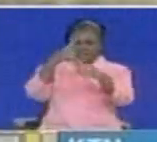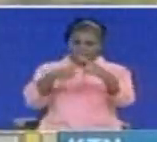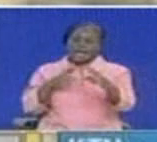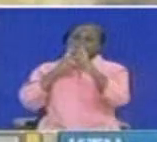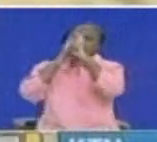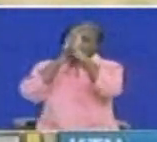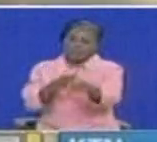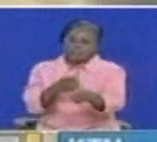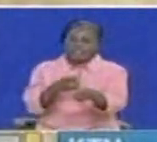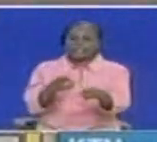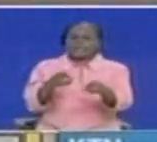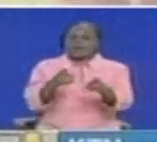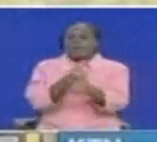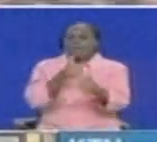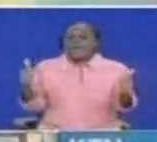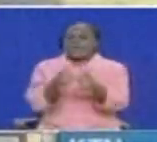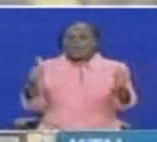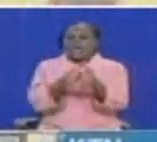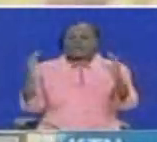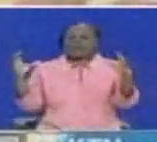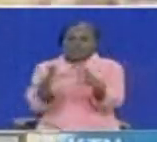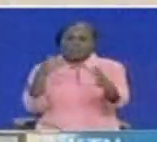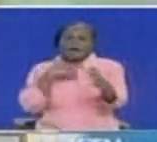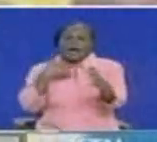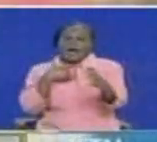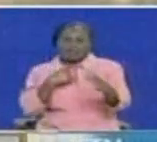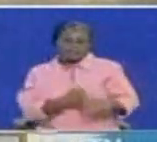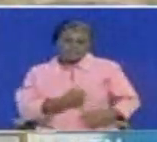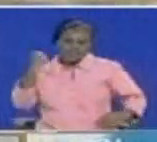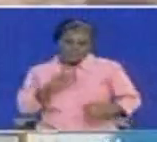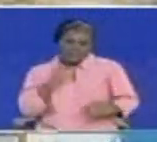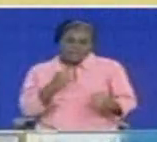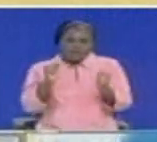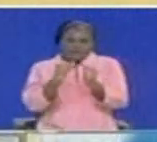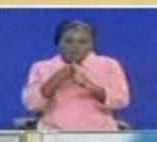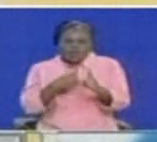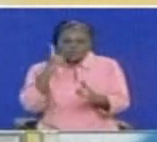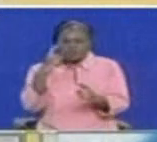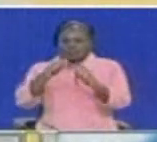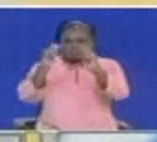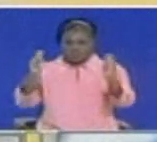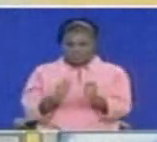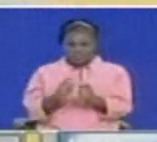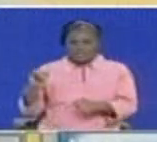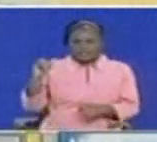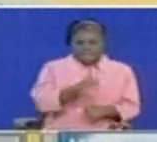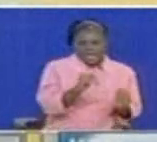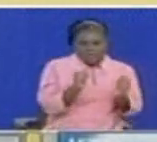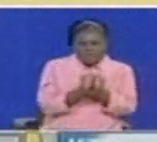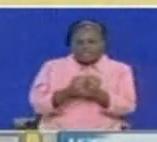on the existence of 2 well-funded militias backed by the Gare and the Degodia clans. Tumekaa na